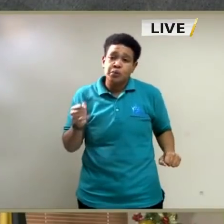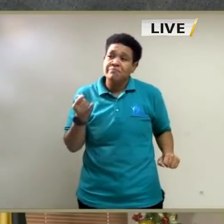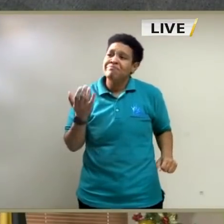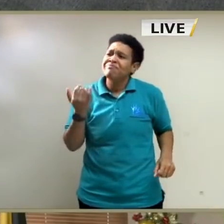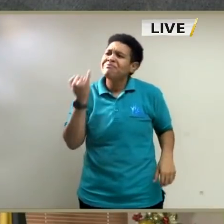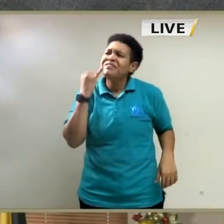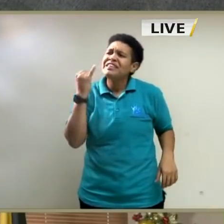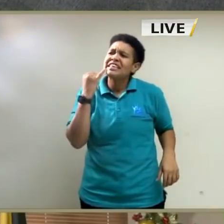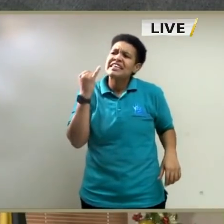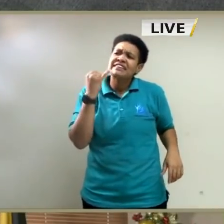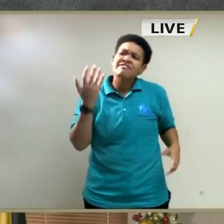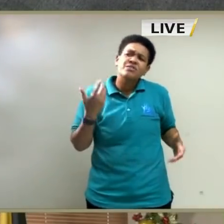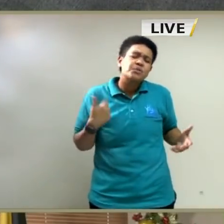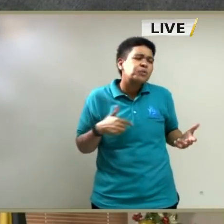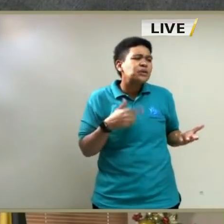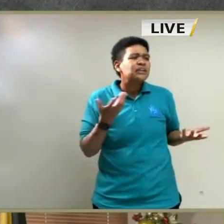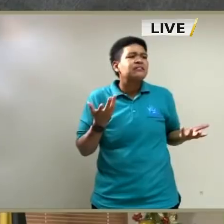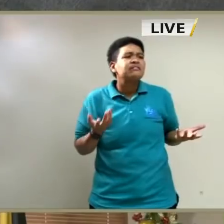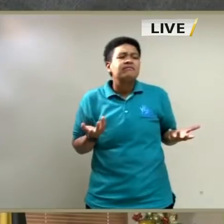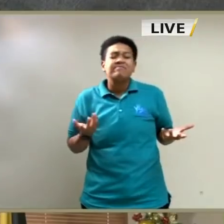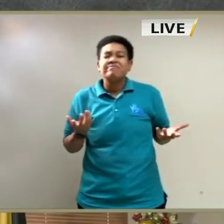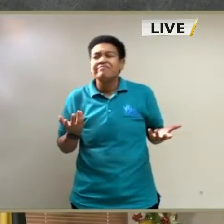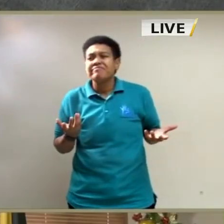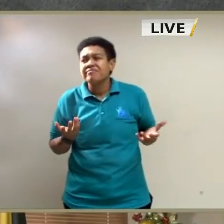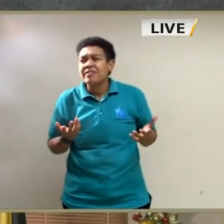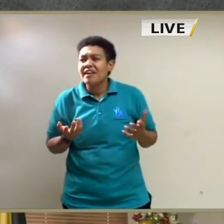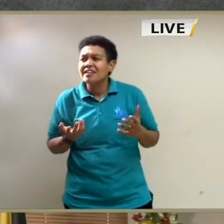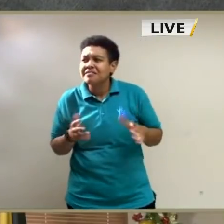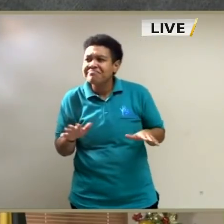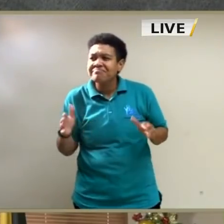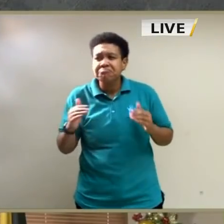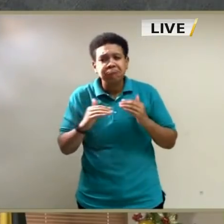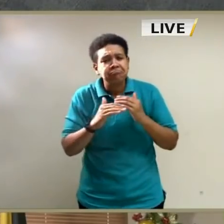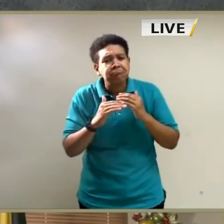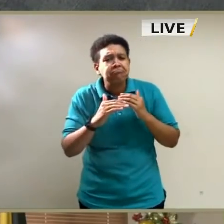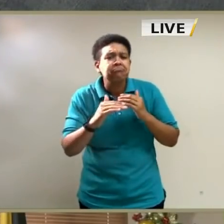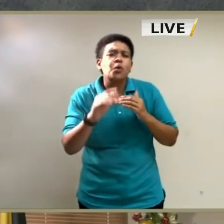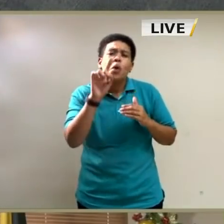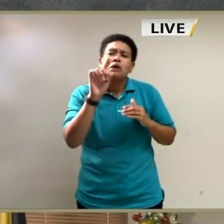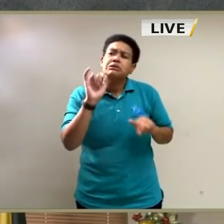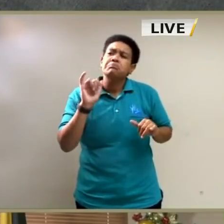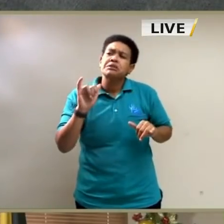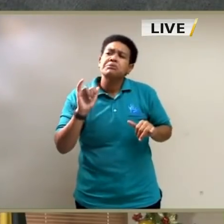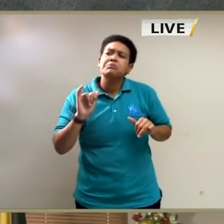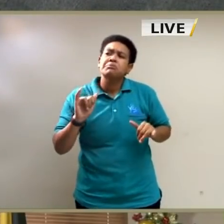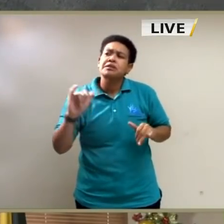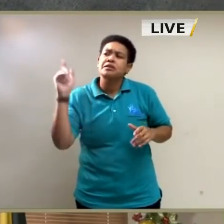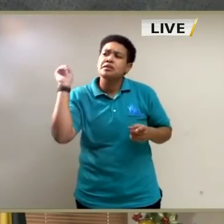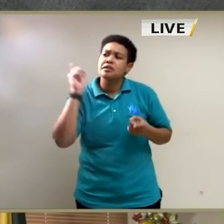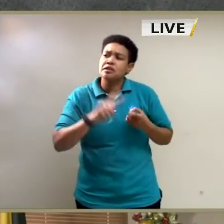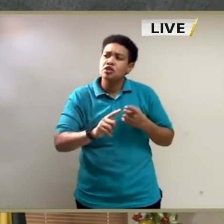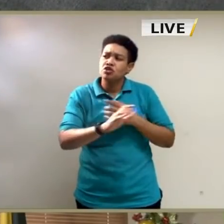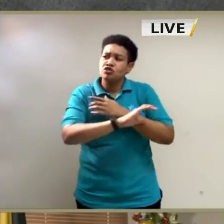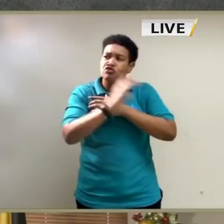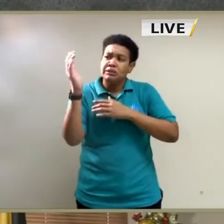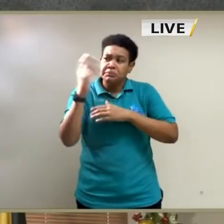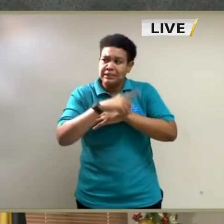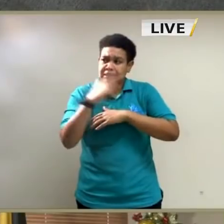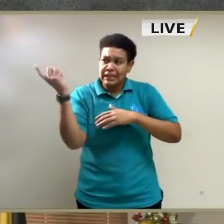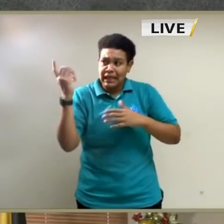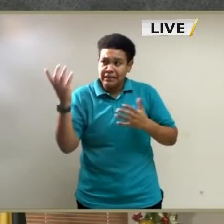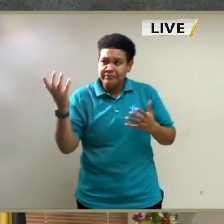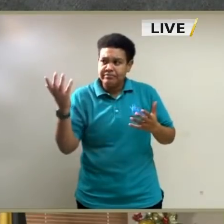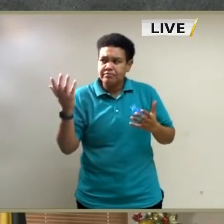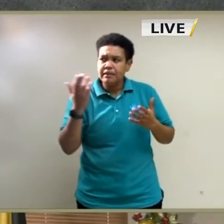we are where we at 1 static until Christmas Day, and then